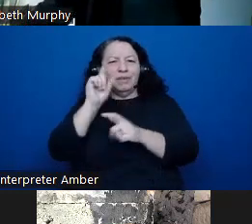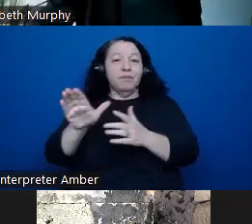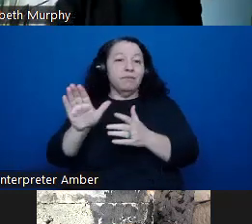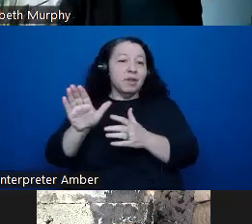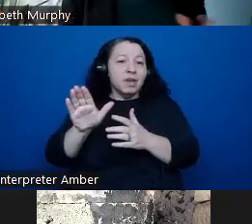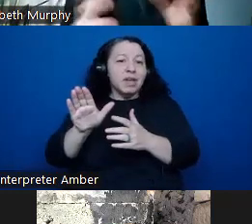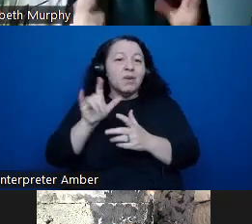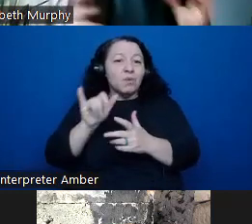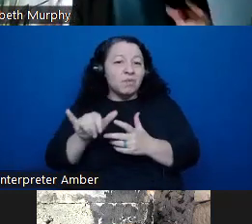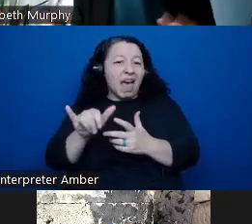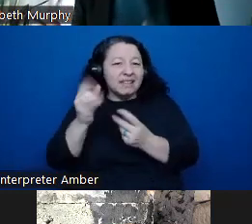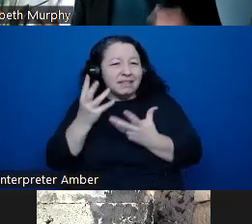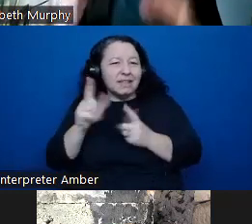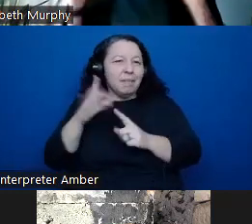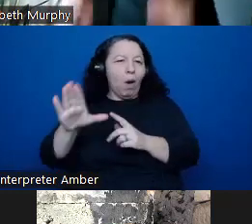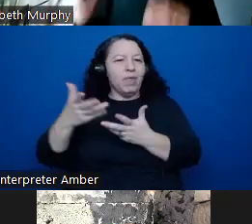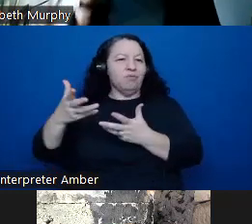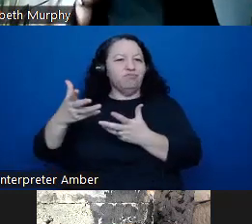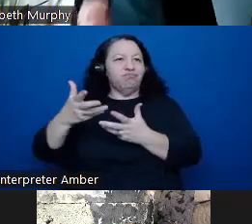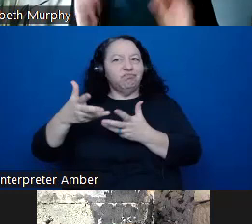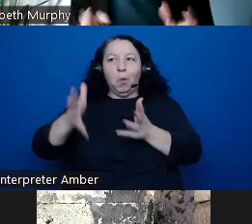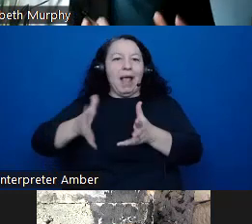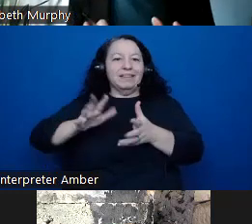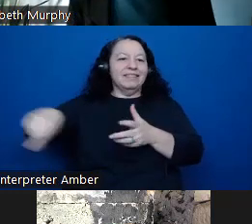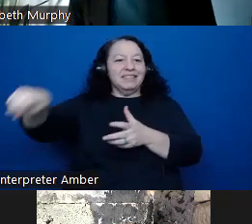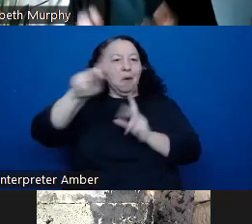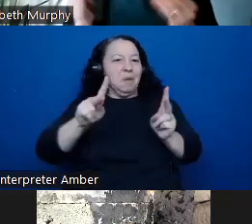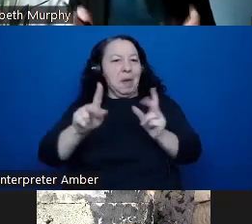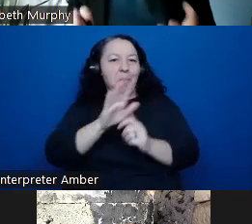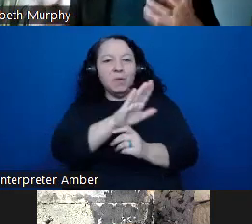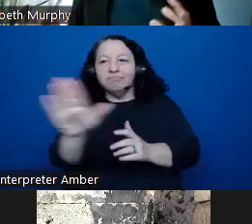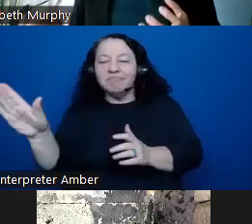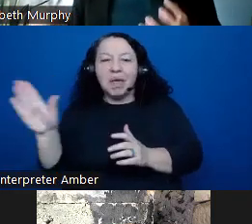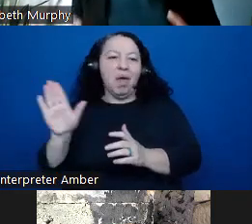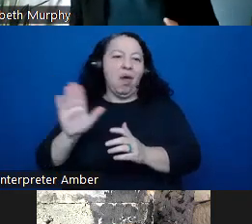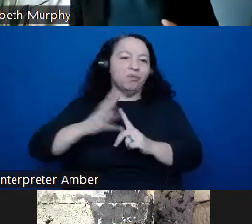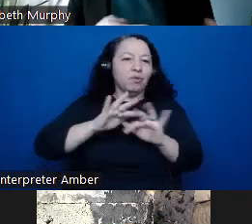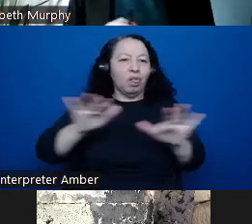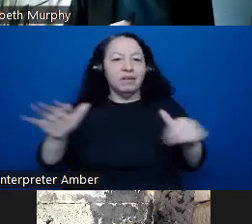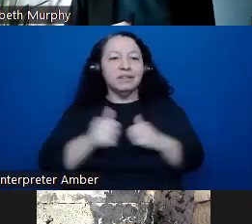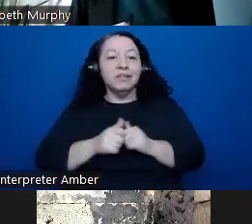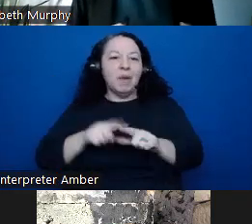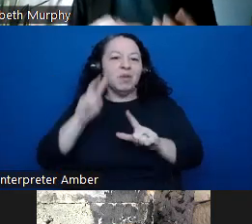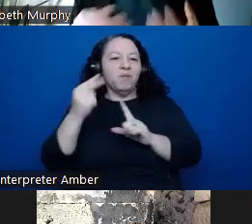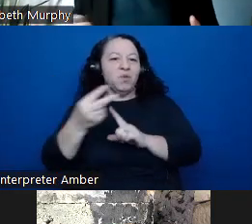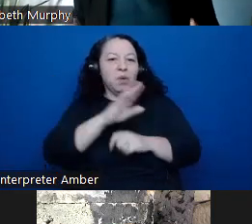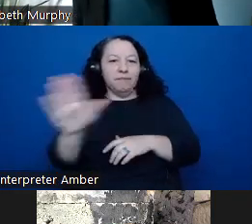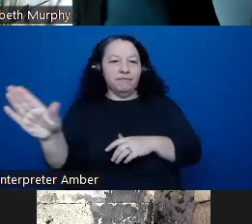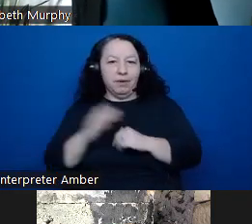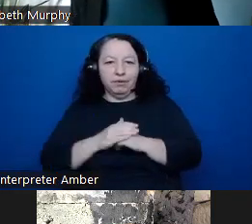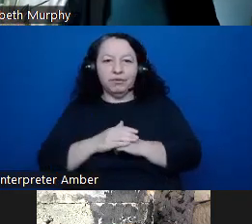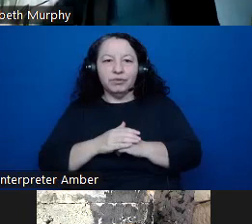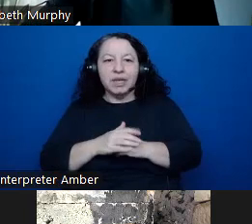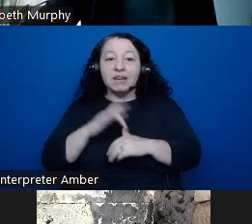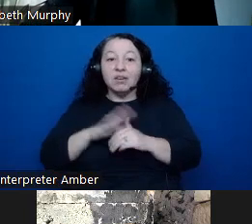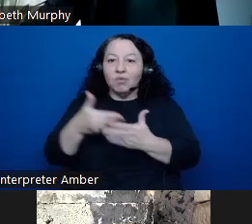that quote. So our objective today is to look at these ancient workplaces to understand what social lives and work practices look like